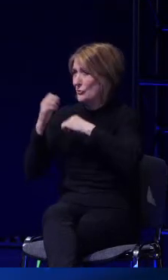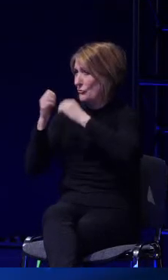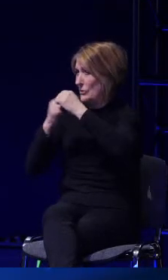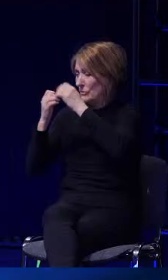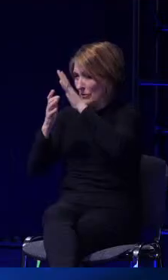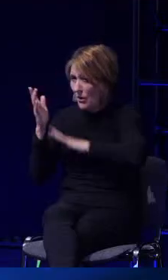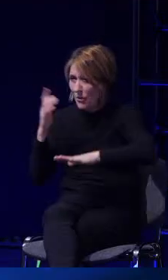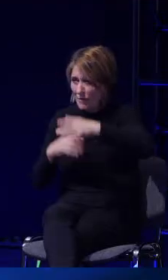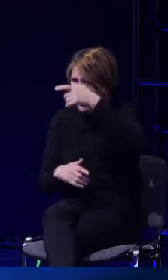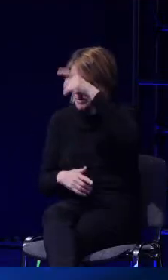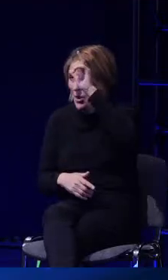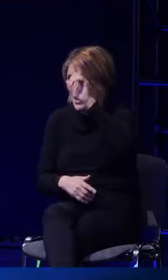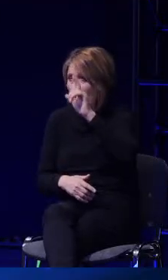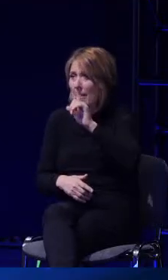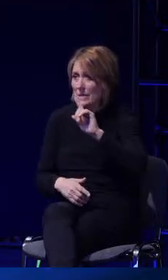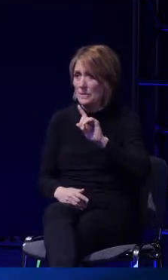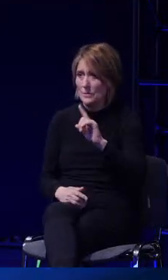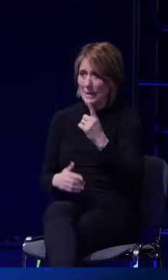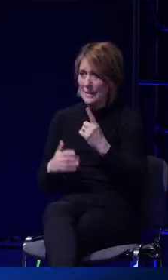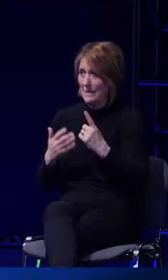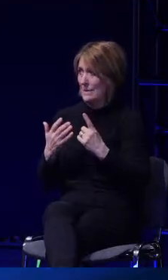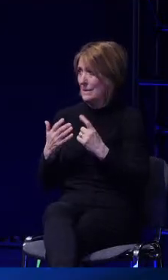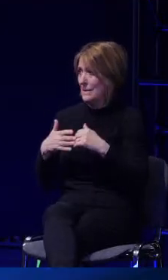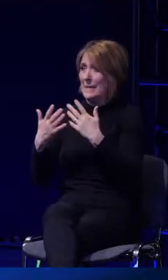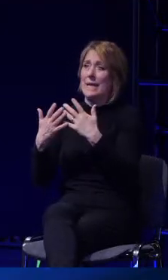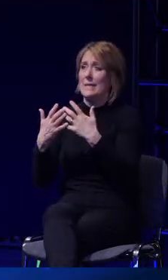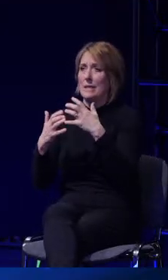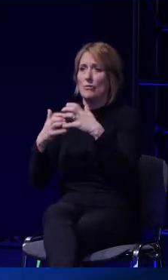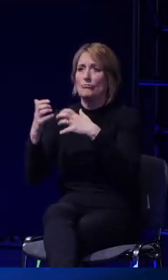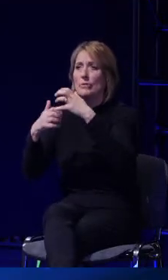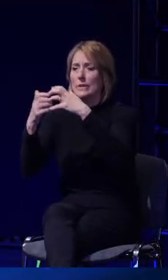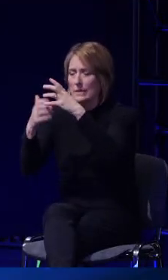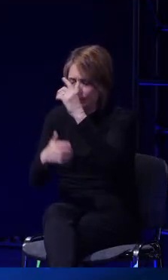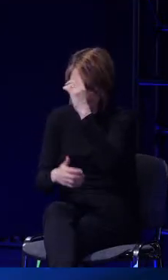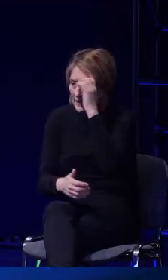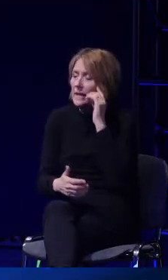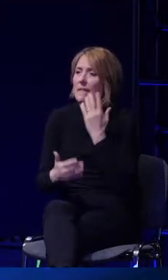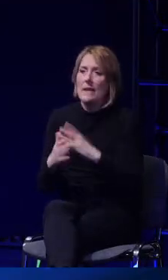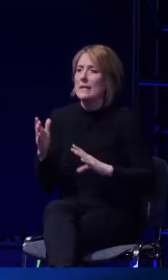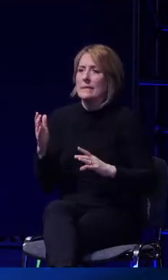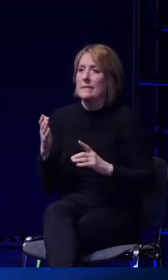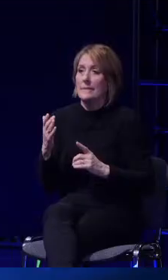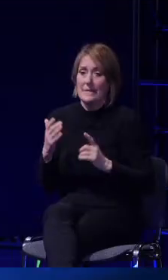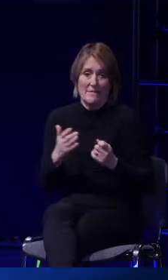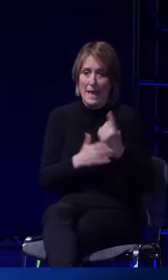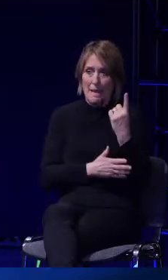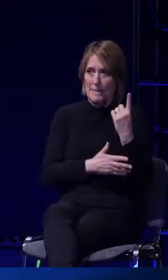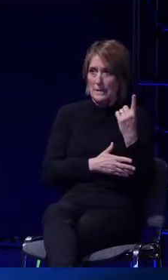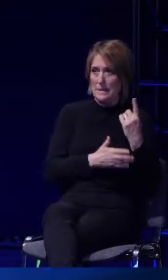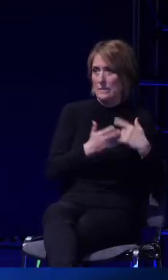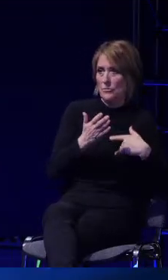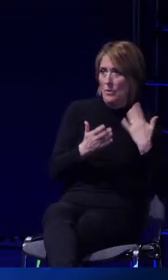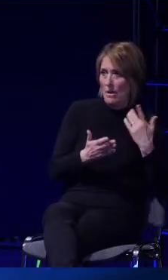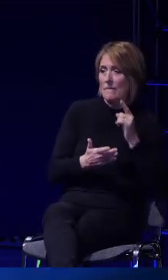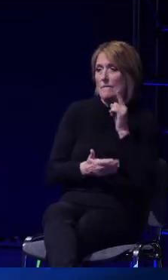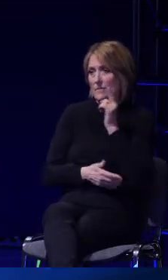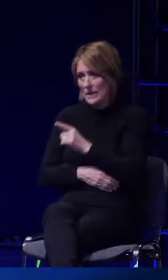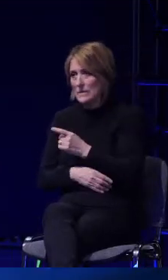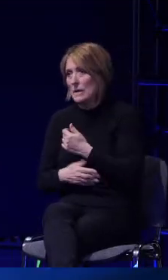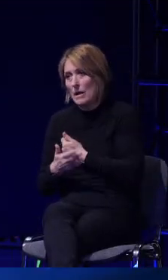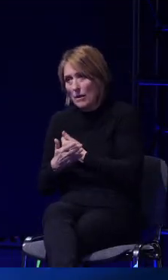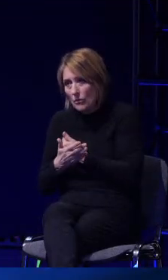day's rigging. Like, that sort of stuff doesn't happen in live events, really. It happens in film, and it's really only happened in the last sort of 5-10